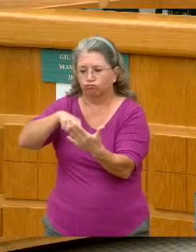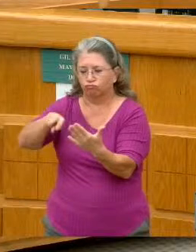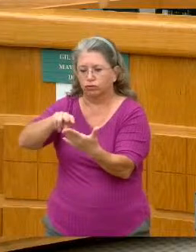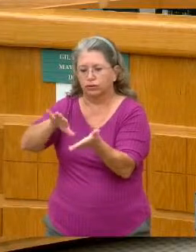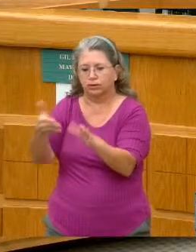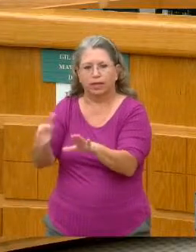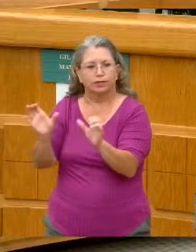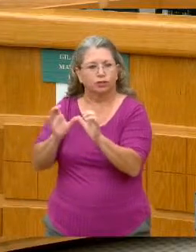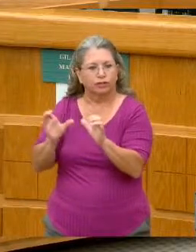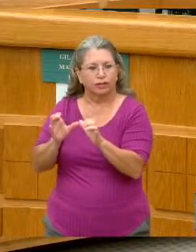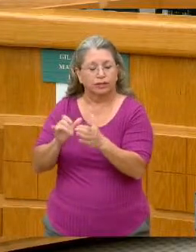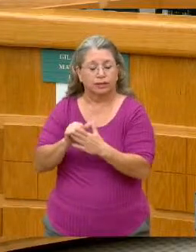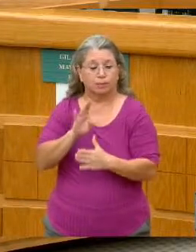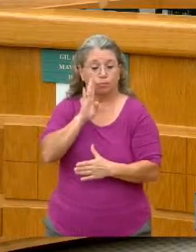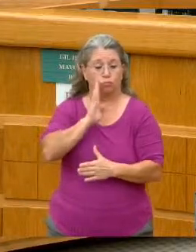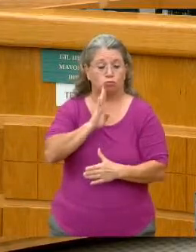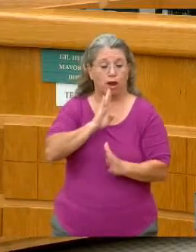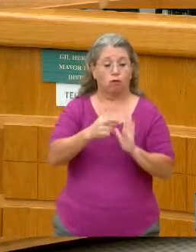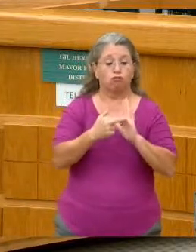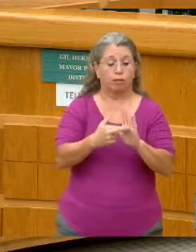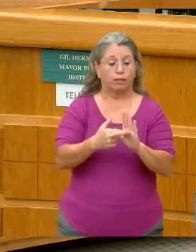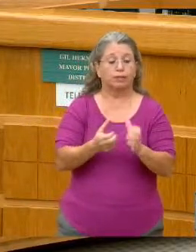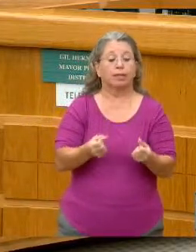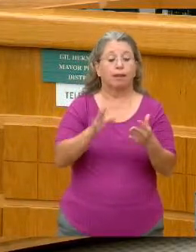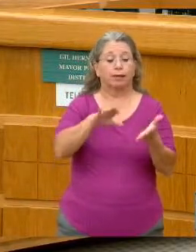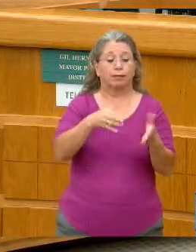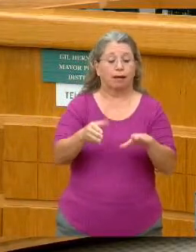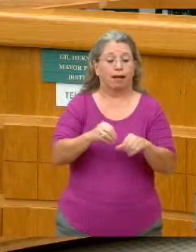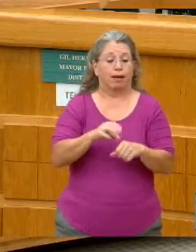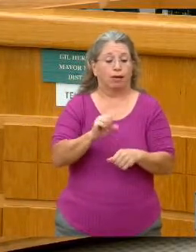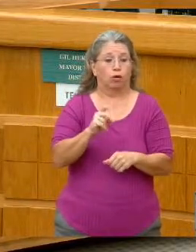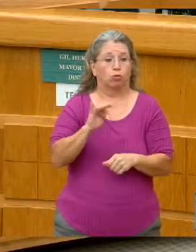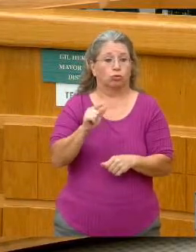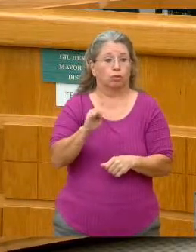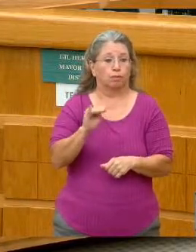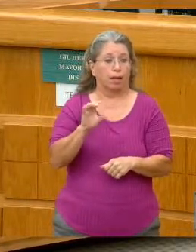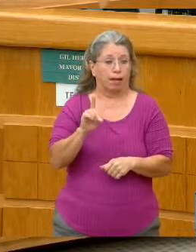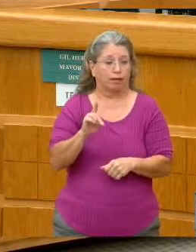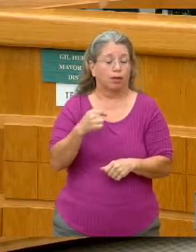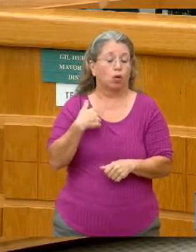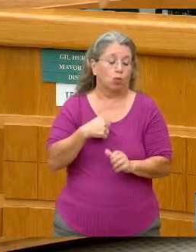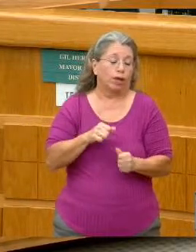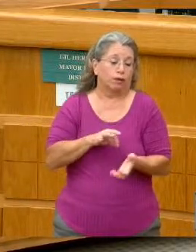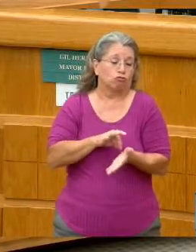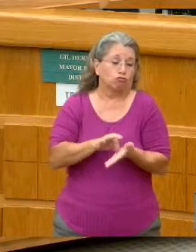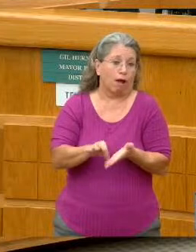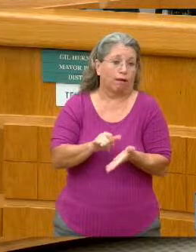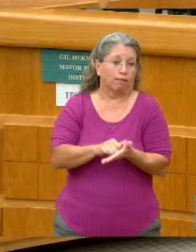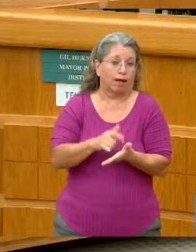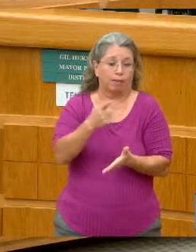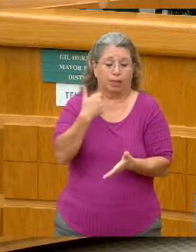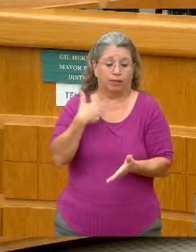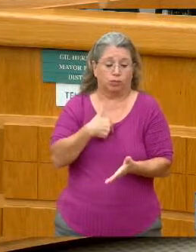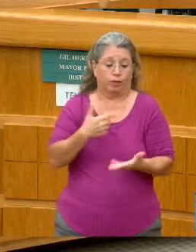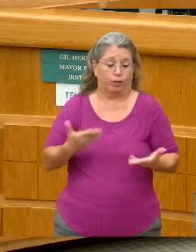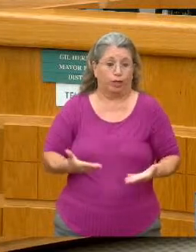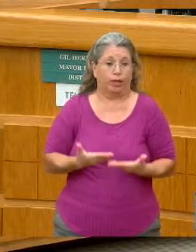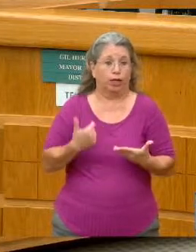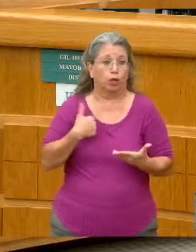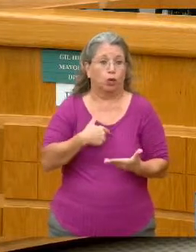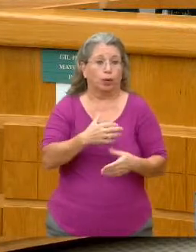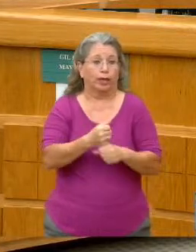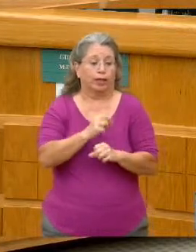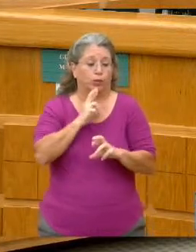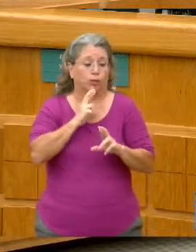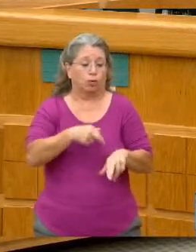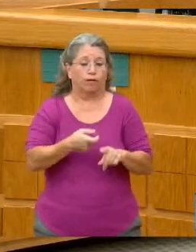died in the Coastal Bend area. We're able to keep track of this because we're here in the Coastal Bend, in Nueces County, and we get these reports